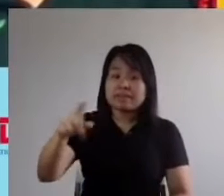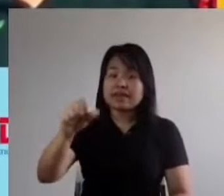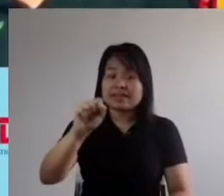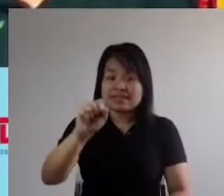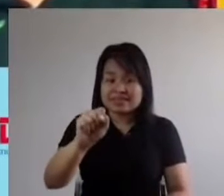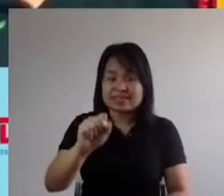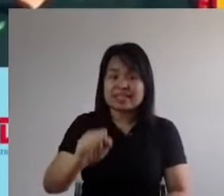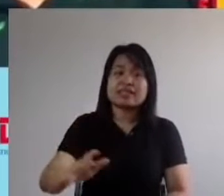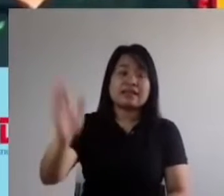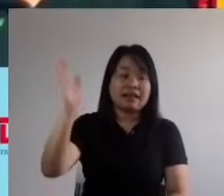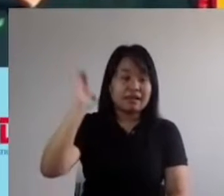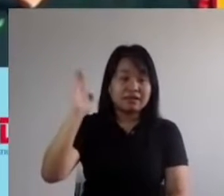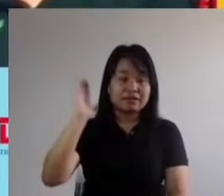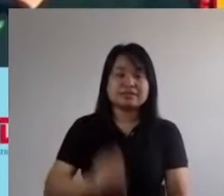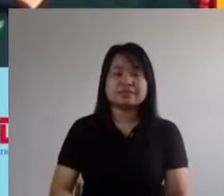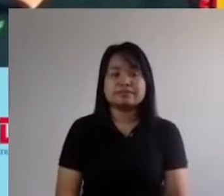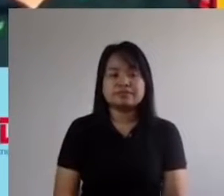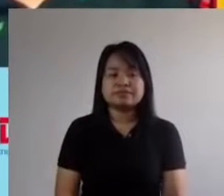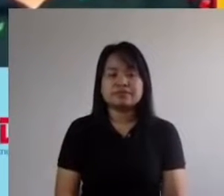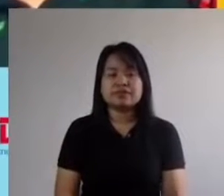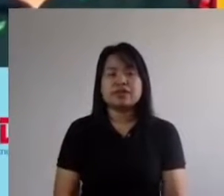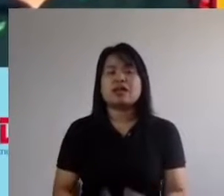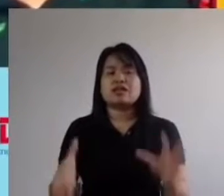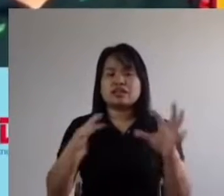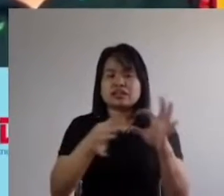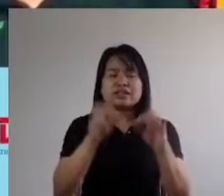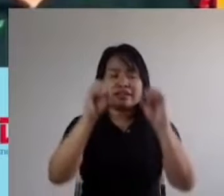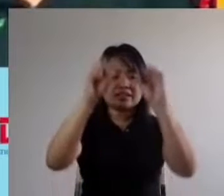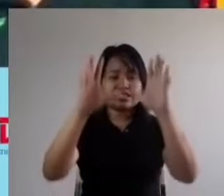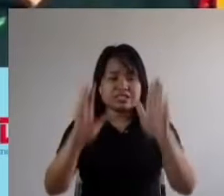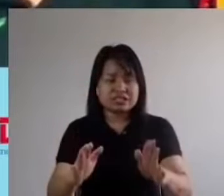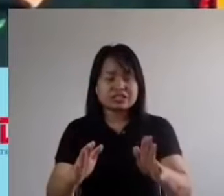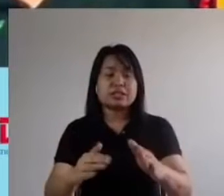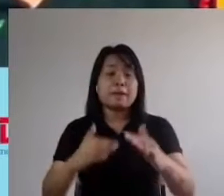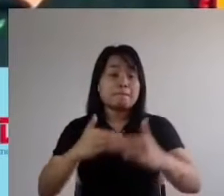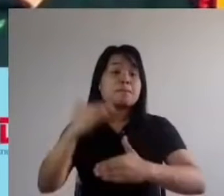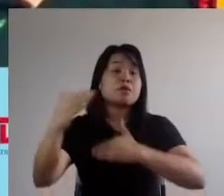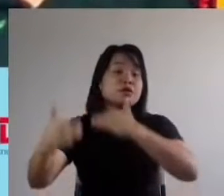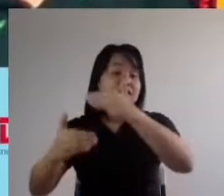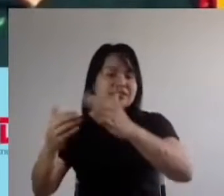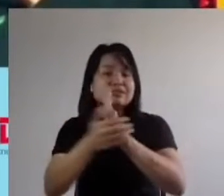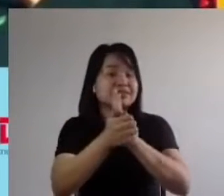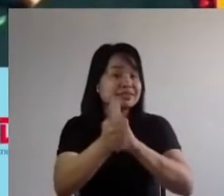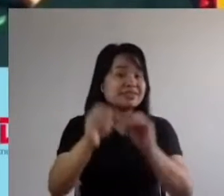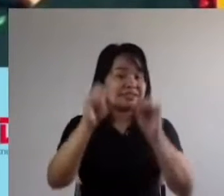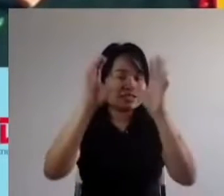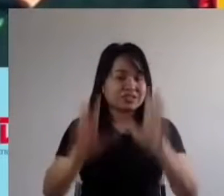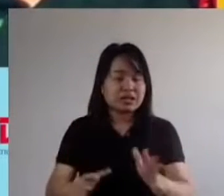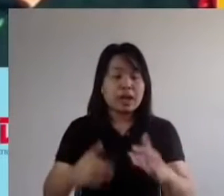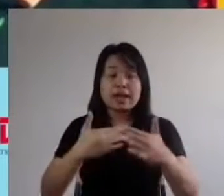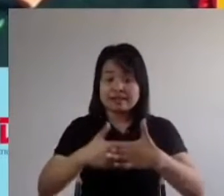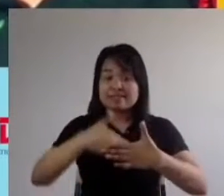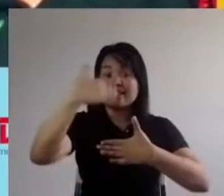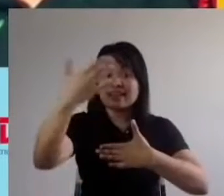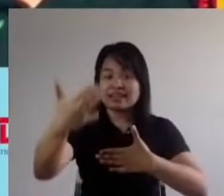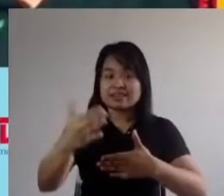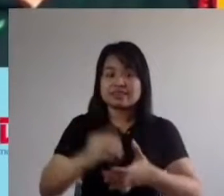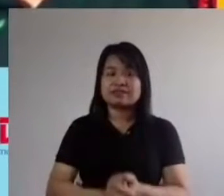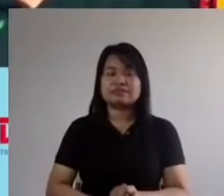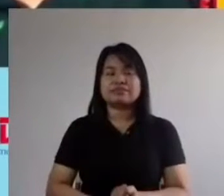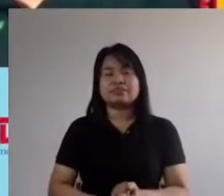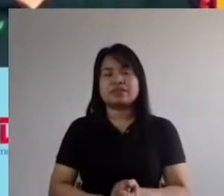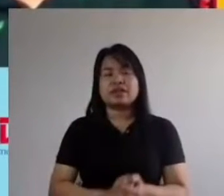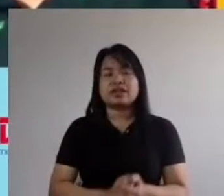with feature progression, including its key feature. It will be followed by an overview discussion